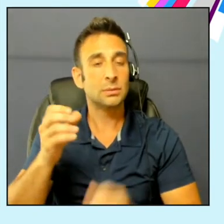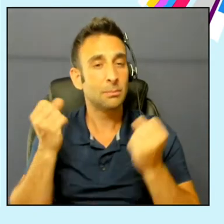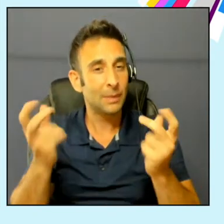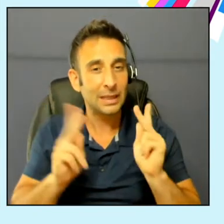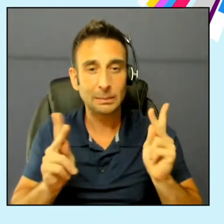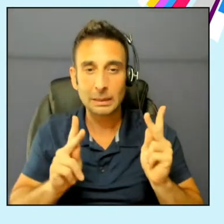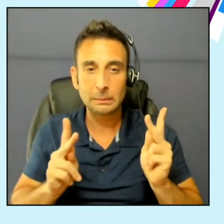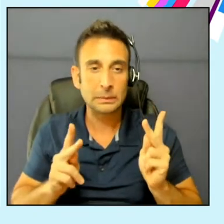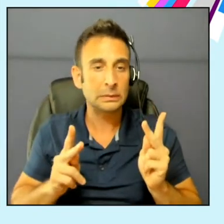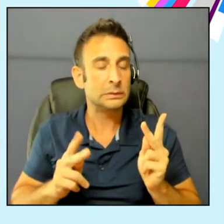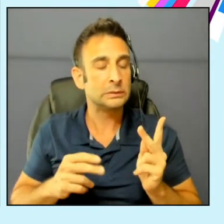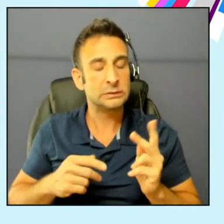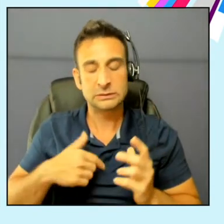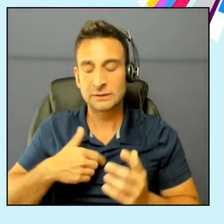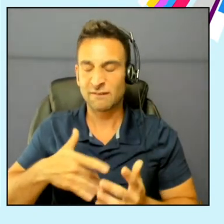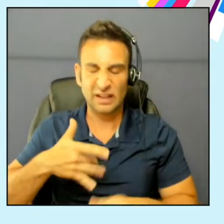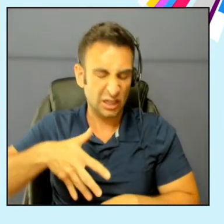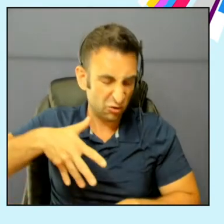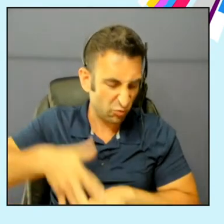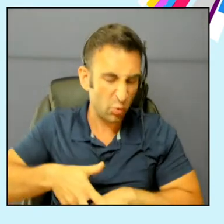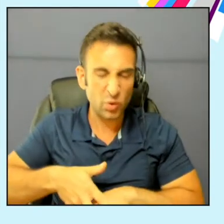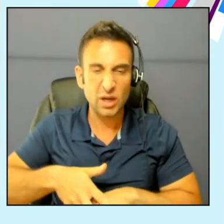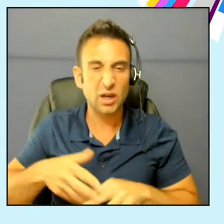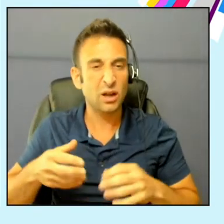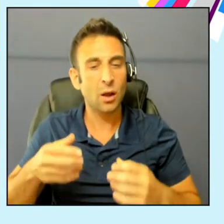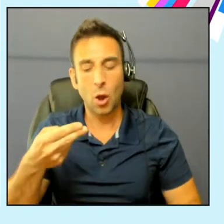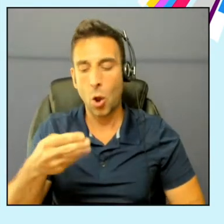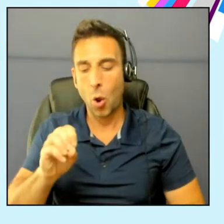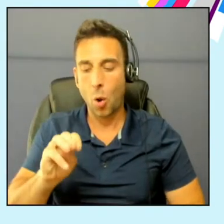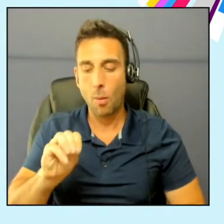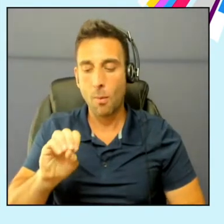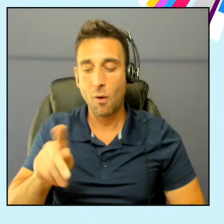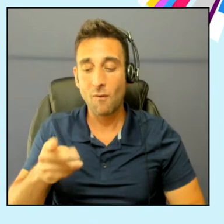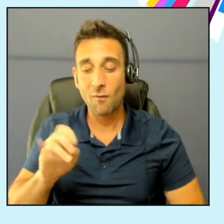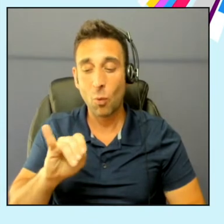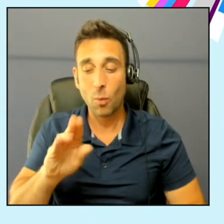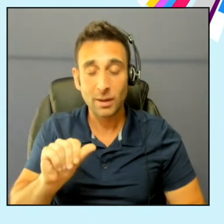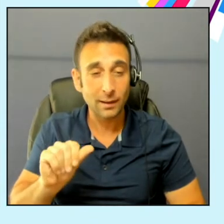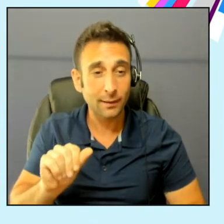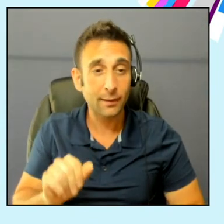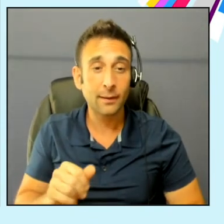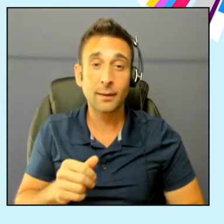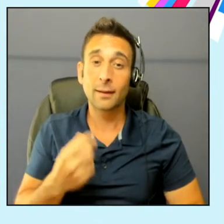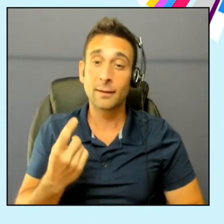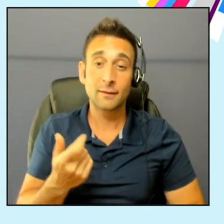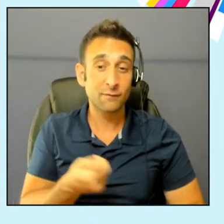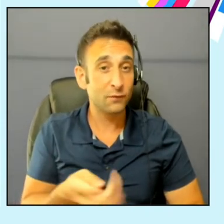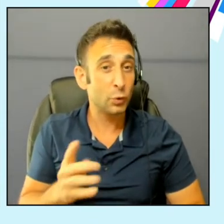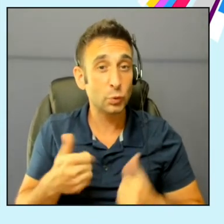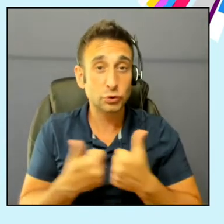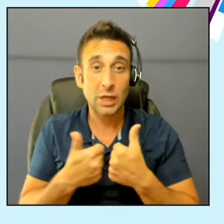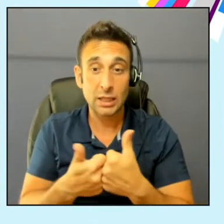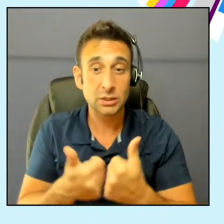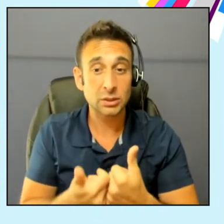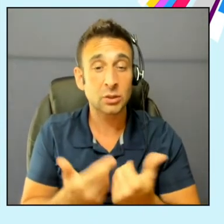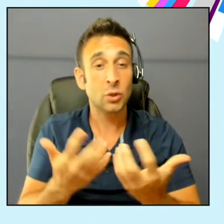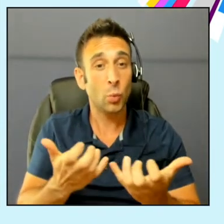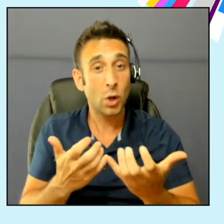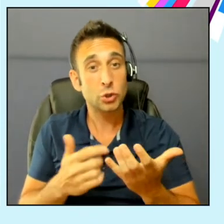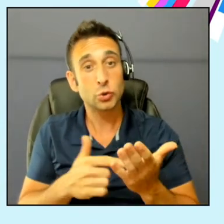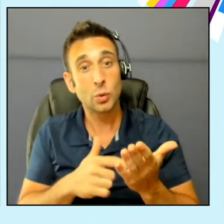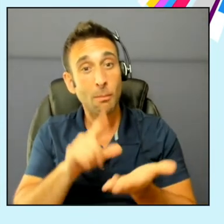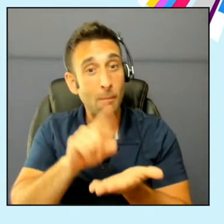harmful beliefs. So these are the challenges we're facing. We want to popularize this data, share it